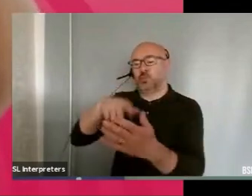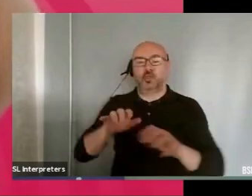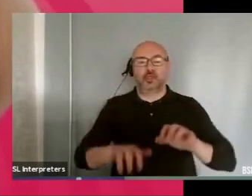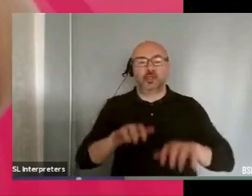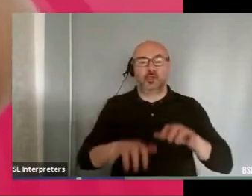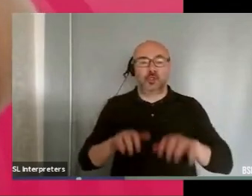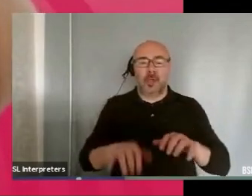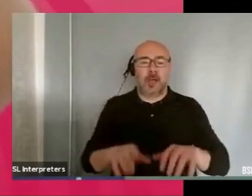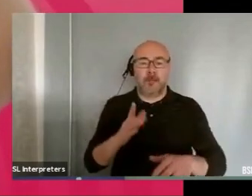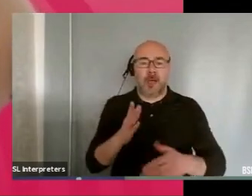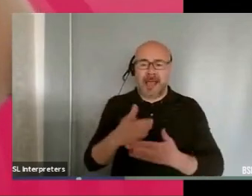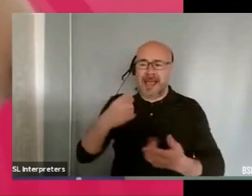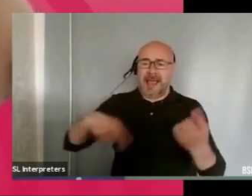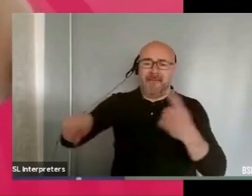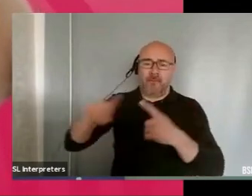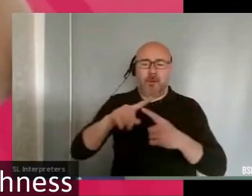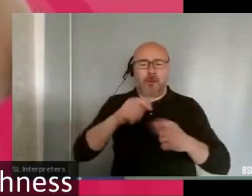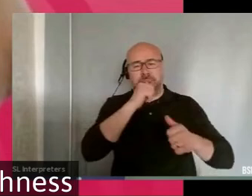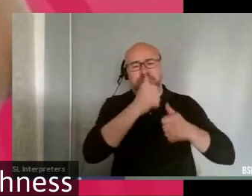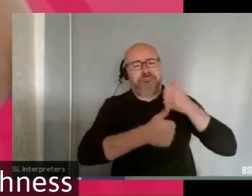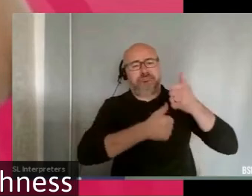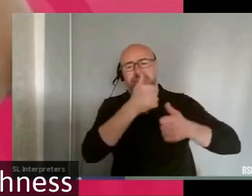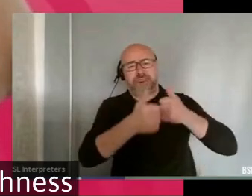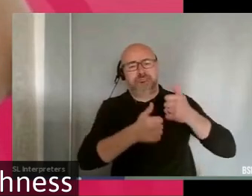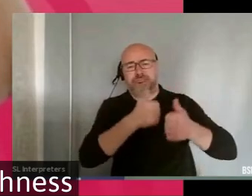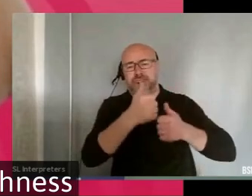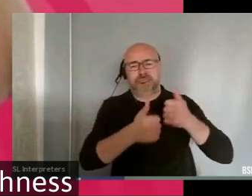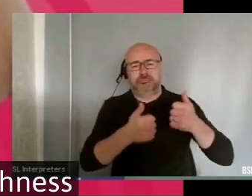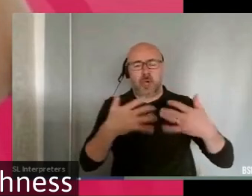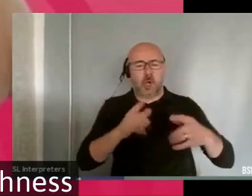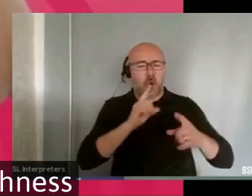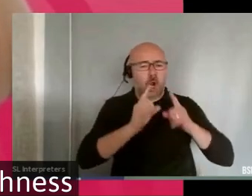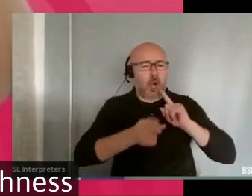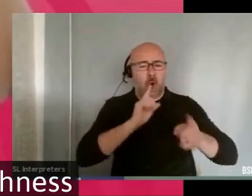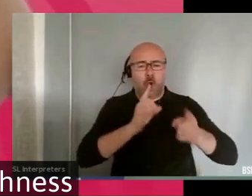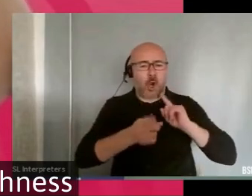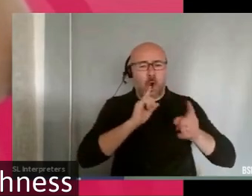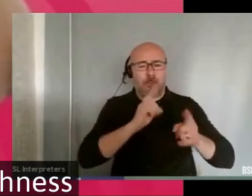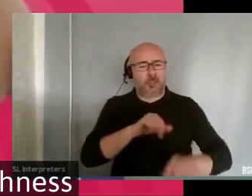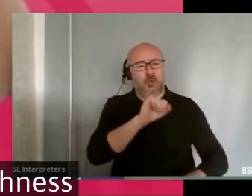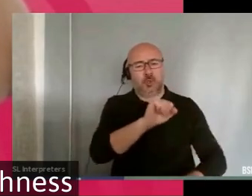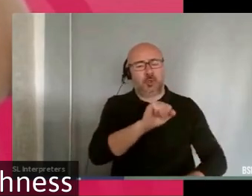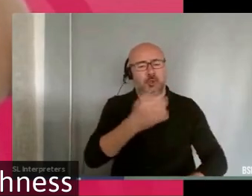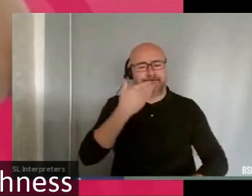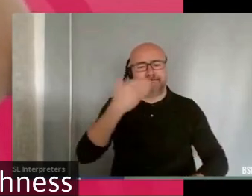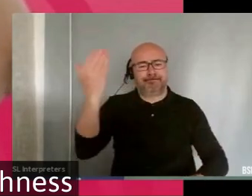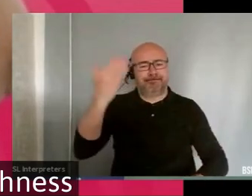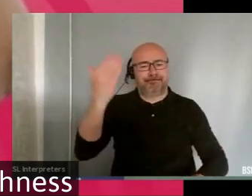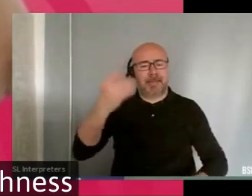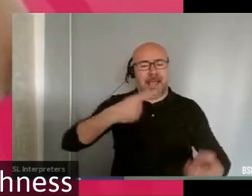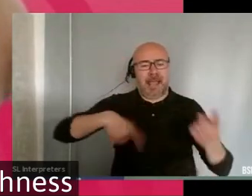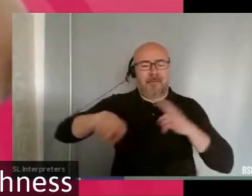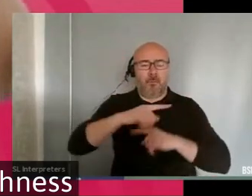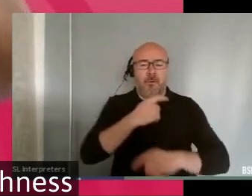been amazingly complimentary, and people have so valued the richness that you brought to the